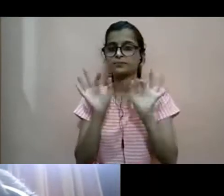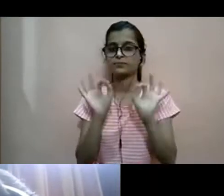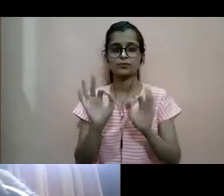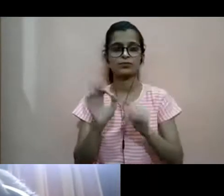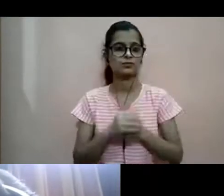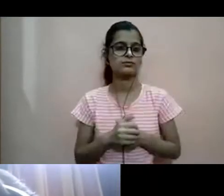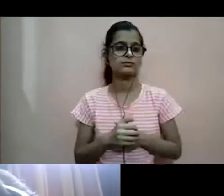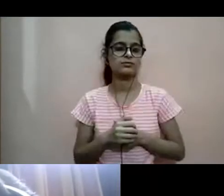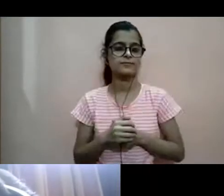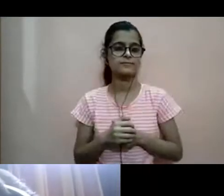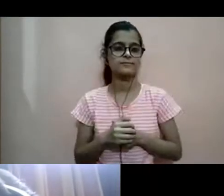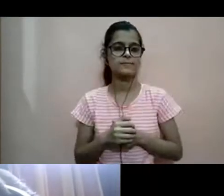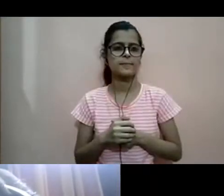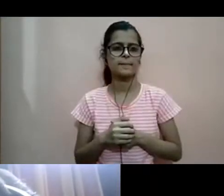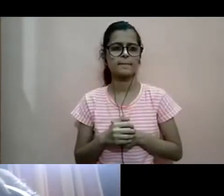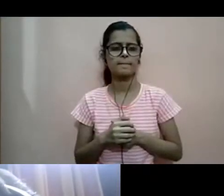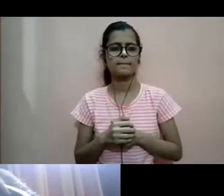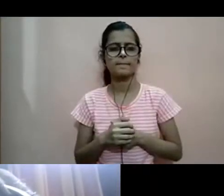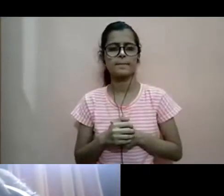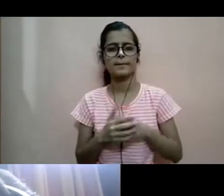I